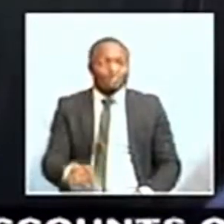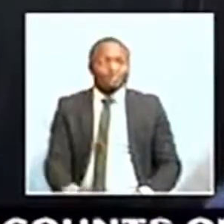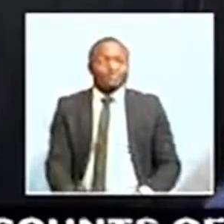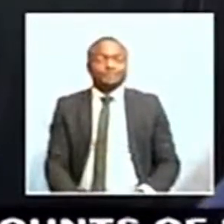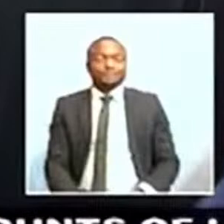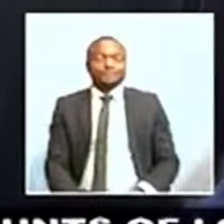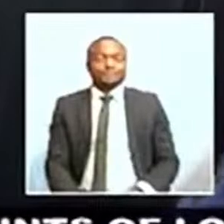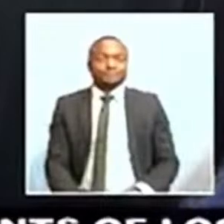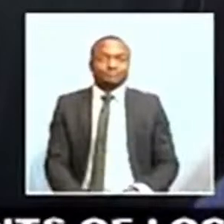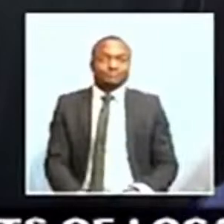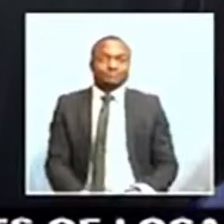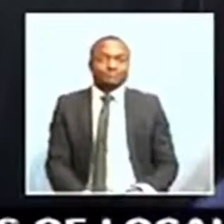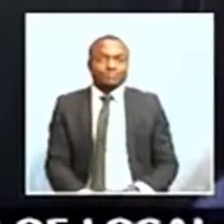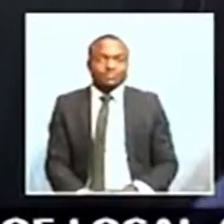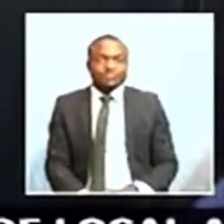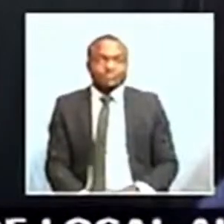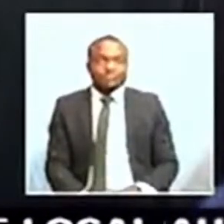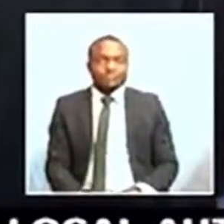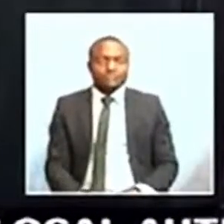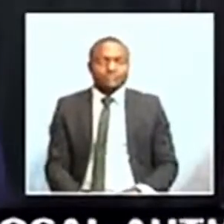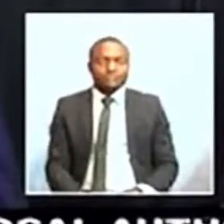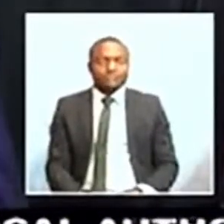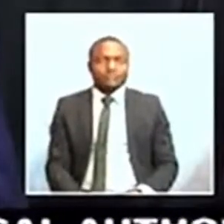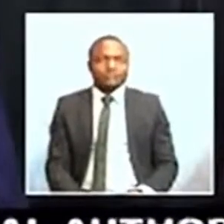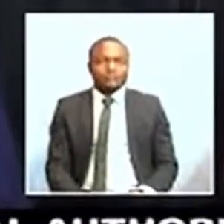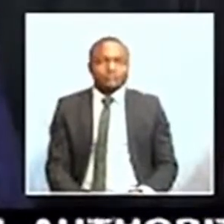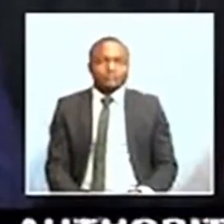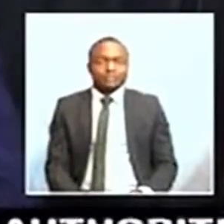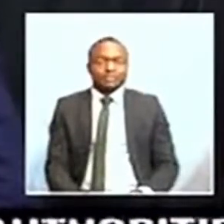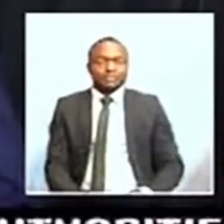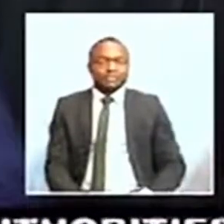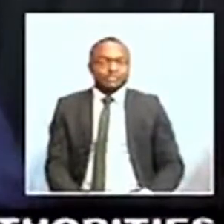of clarification I want to seek is